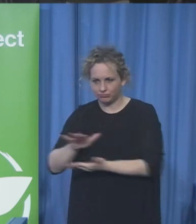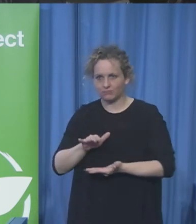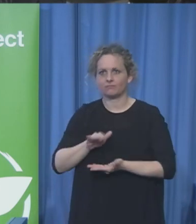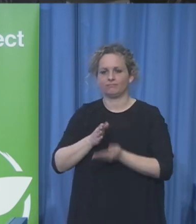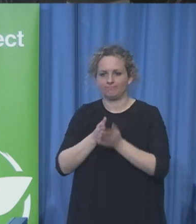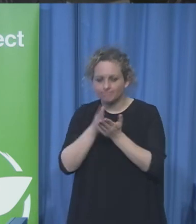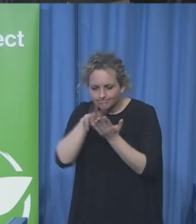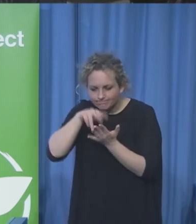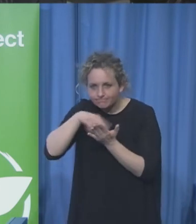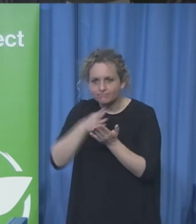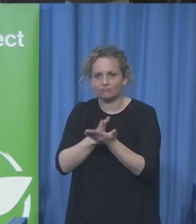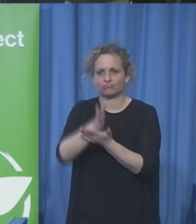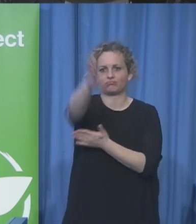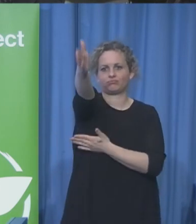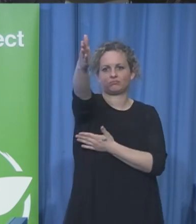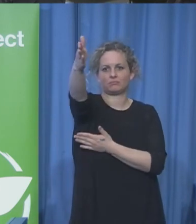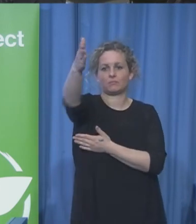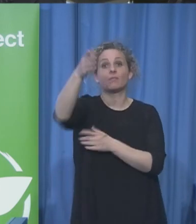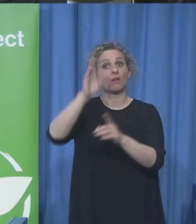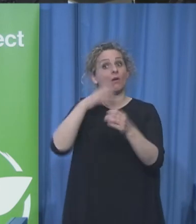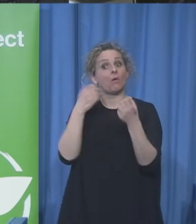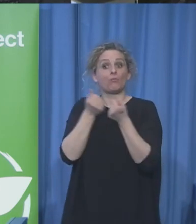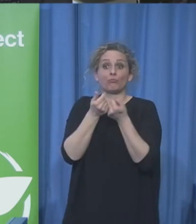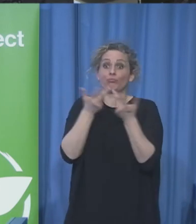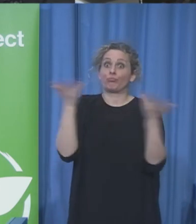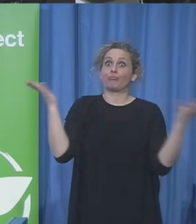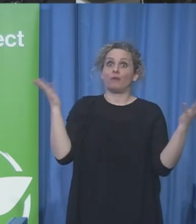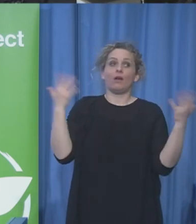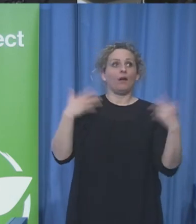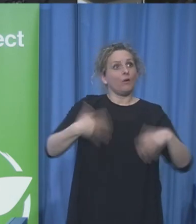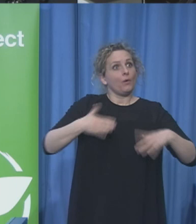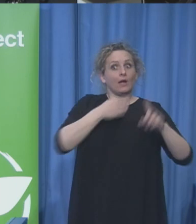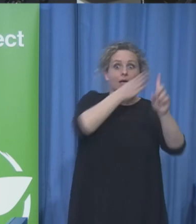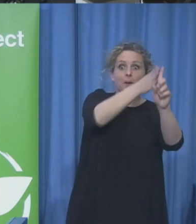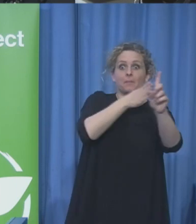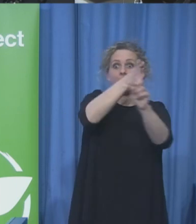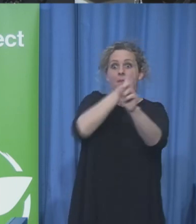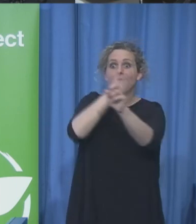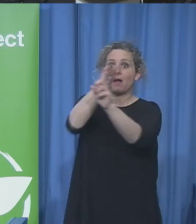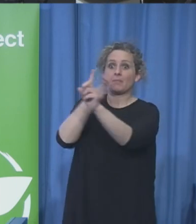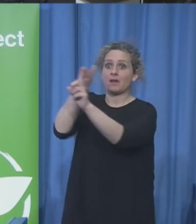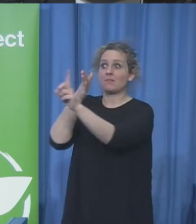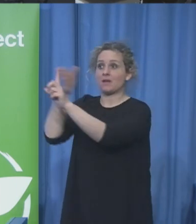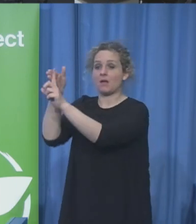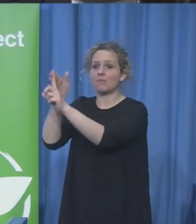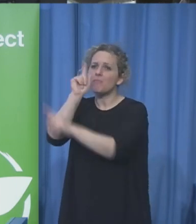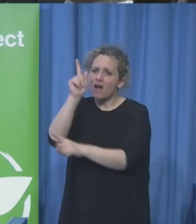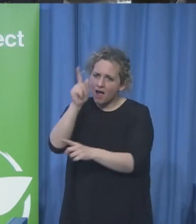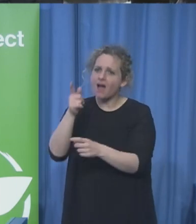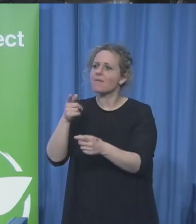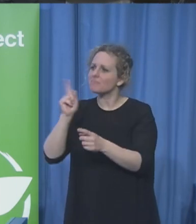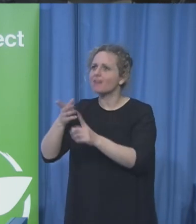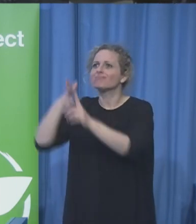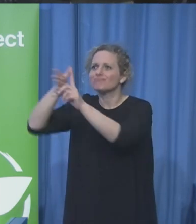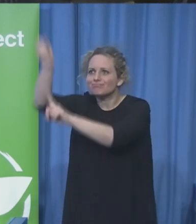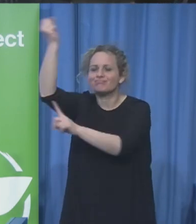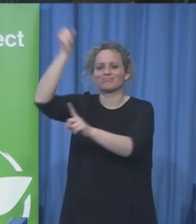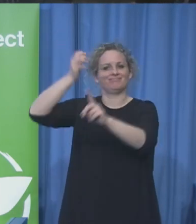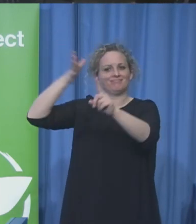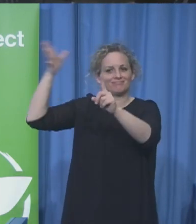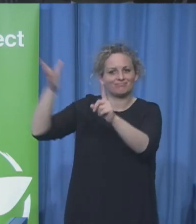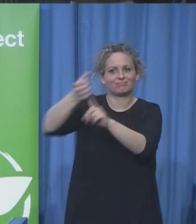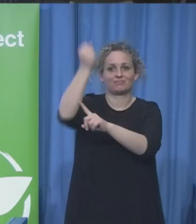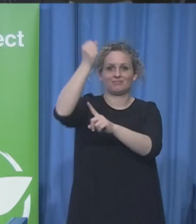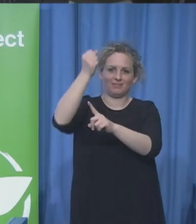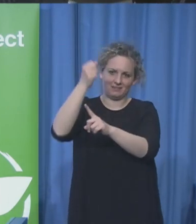goals for the better world of all of us and abolishing all barriers to people with disabilities